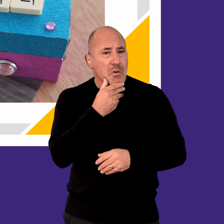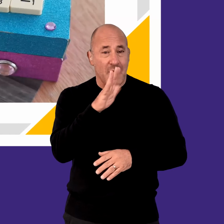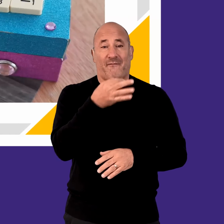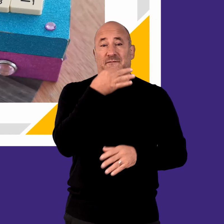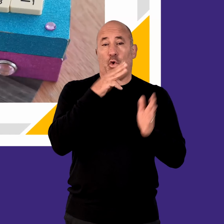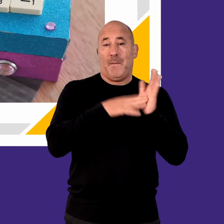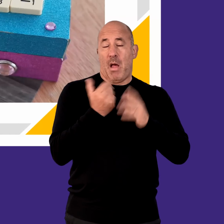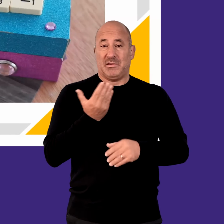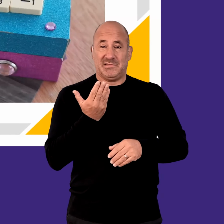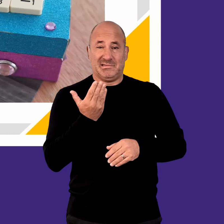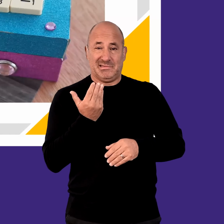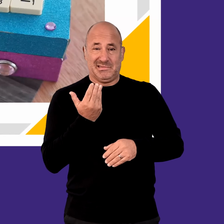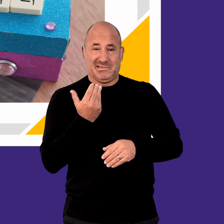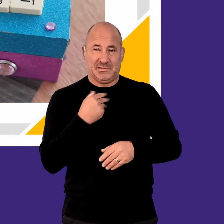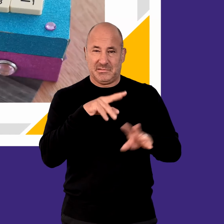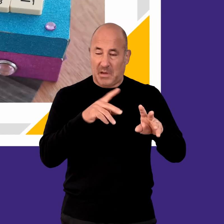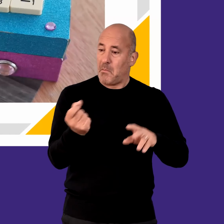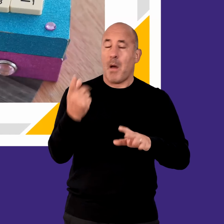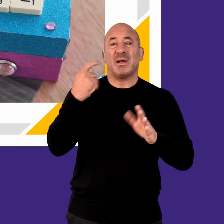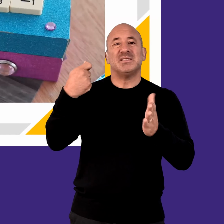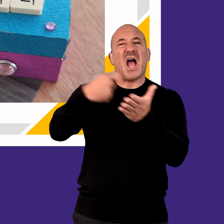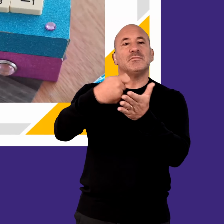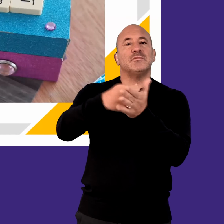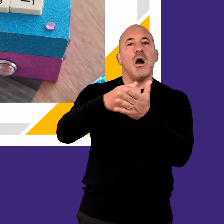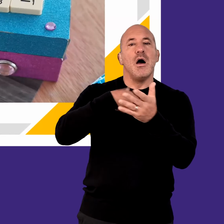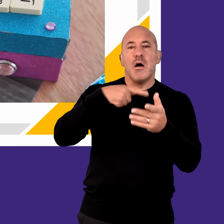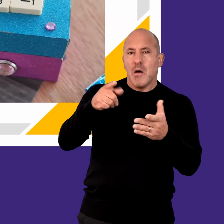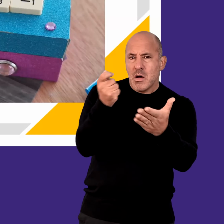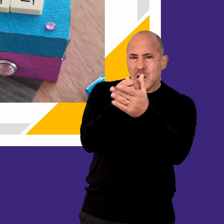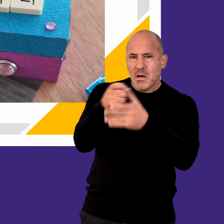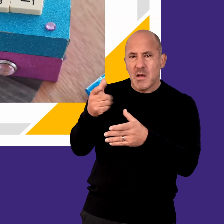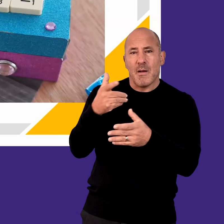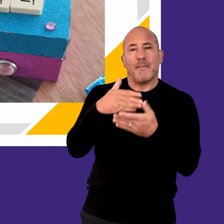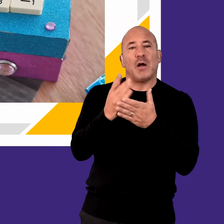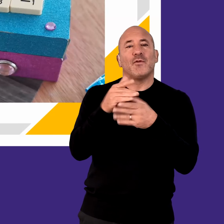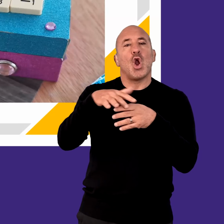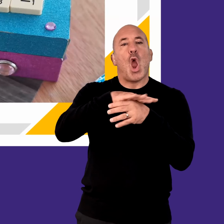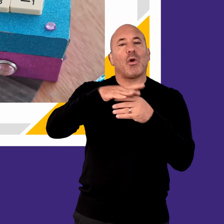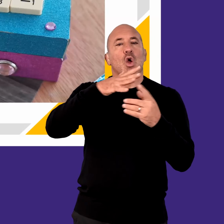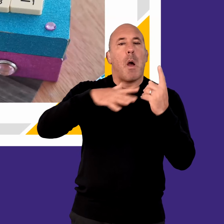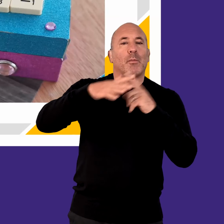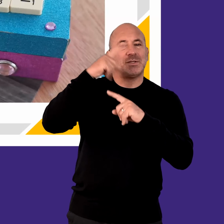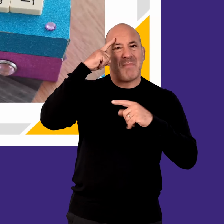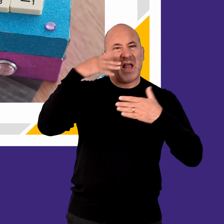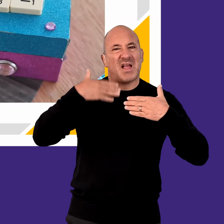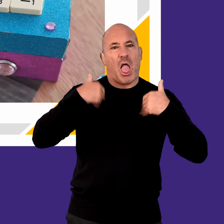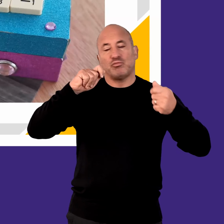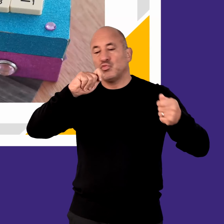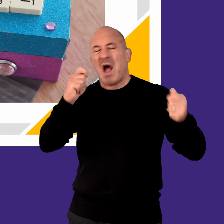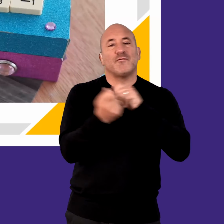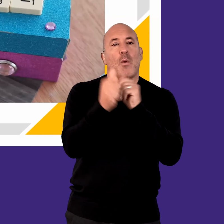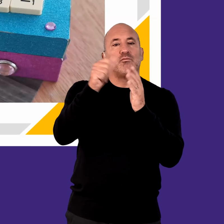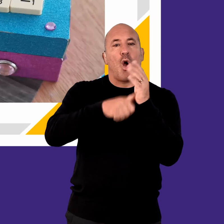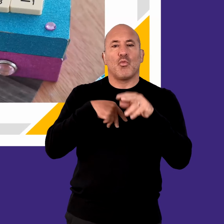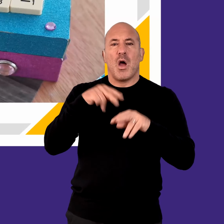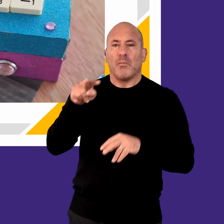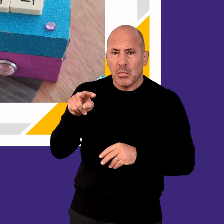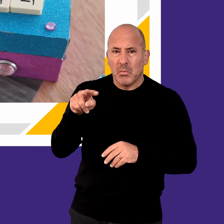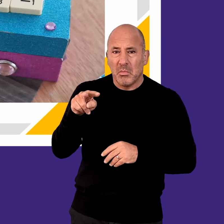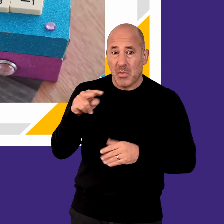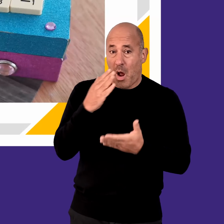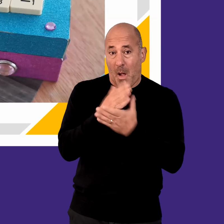to collaborate. So a few months ago, a tender came up to deliver some work as part of the local community mental health